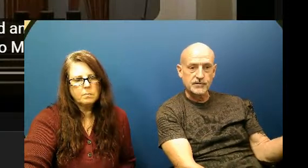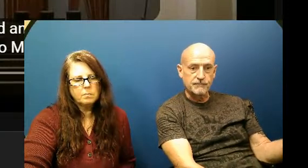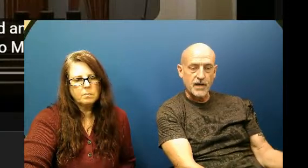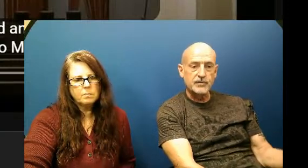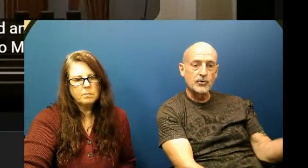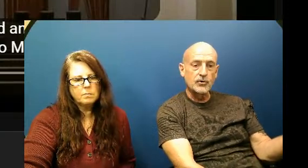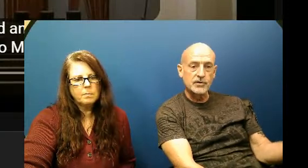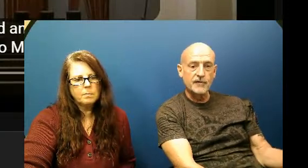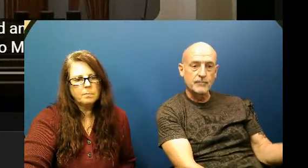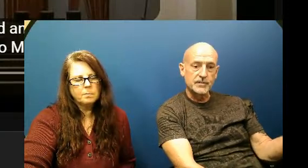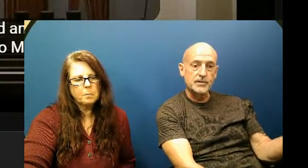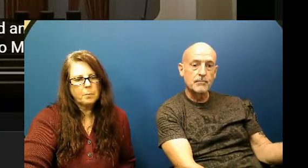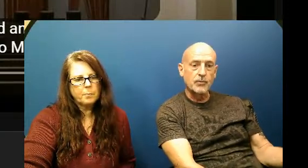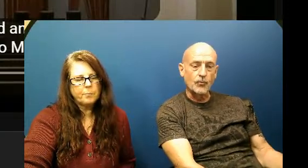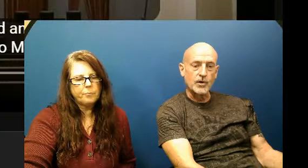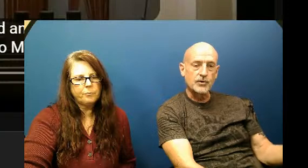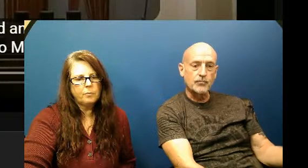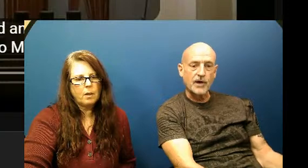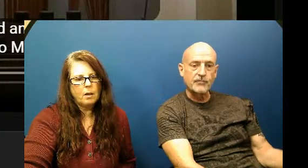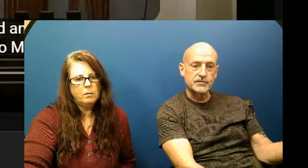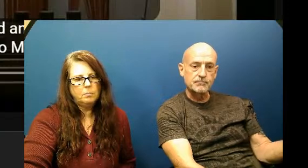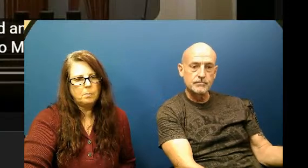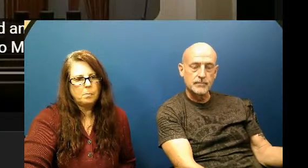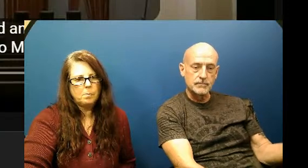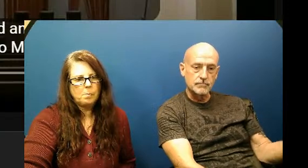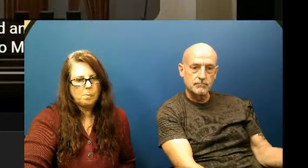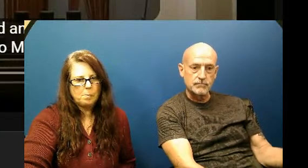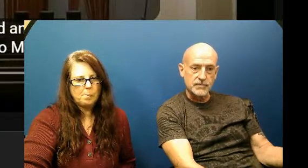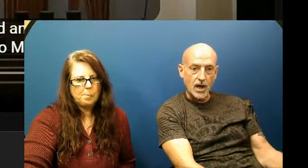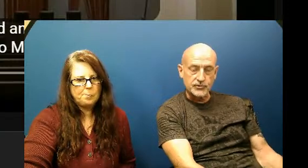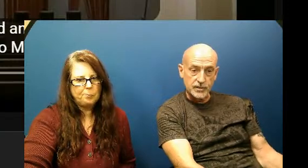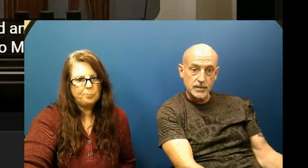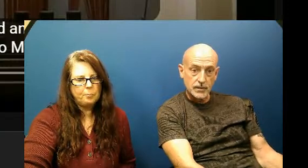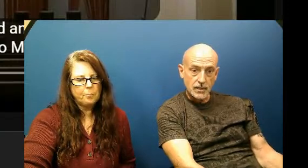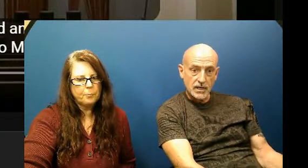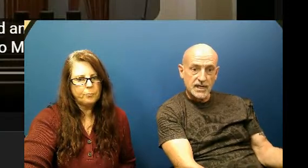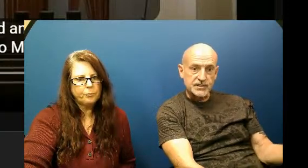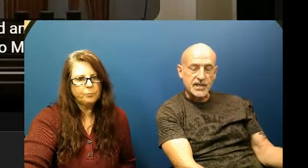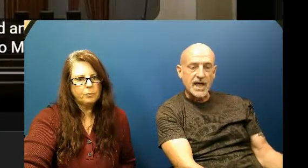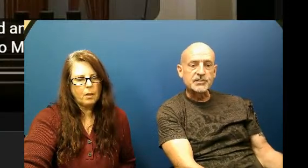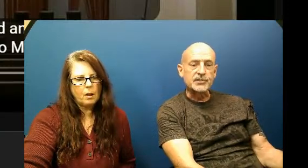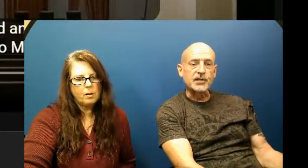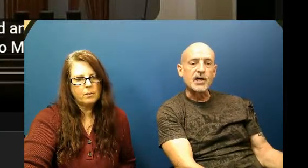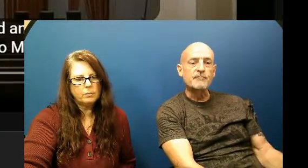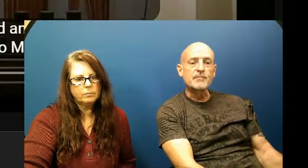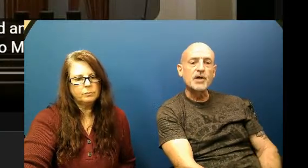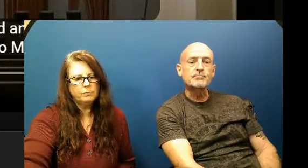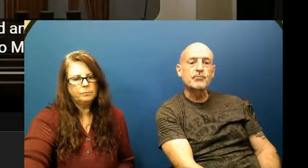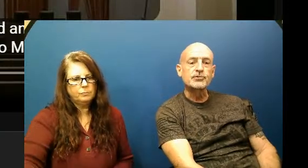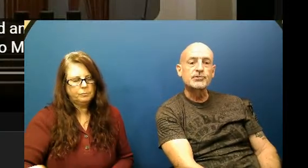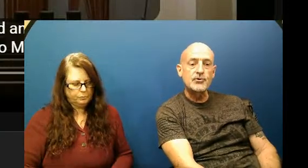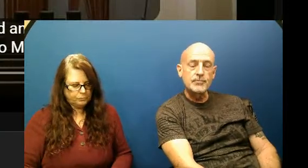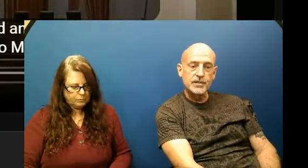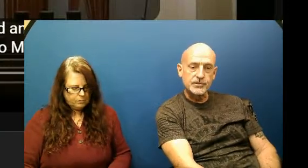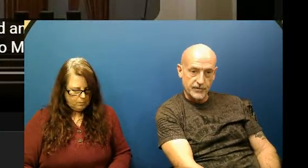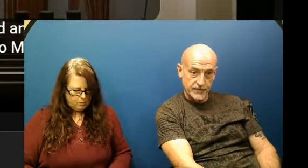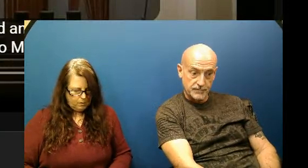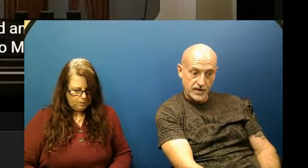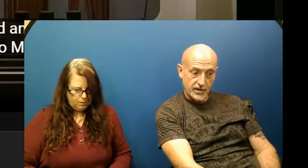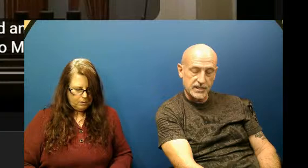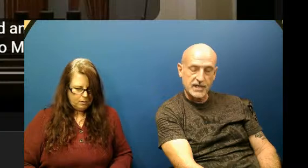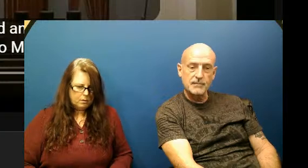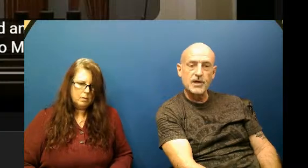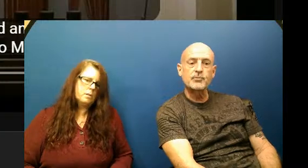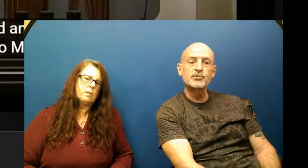is because the federal government's parental preference doctrine says that the government must presume that you're a